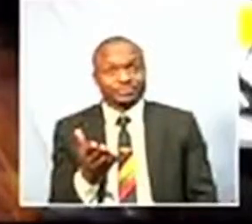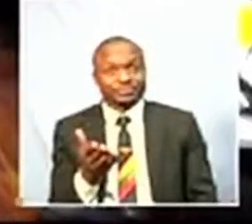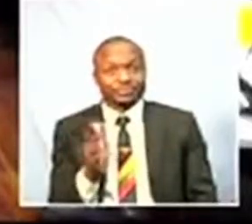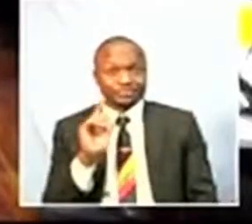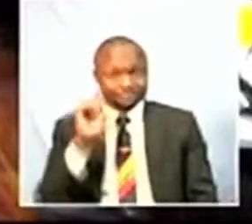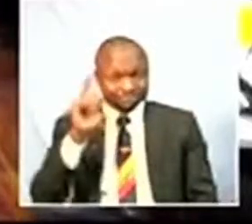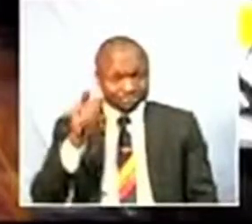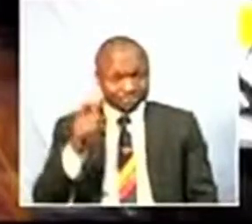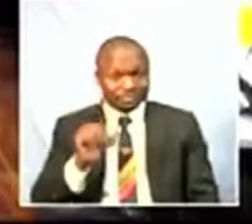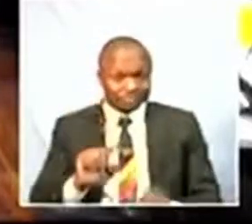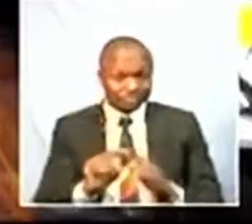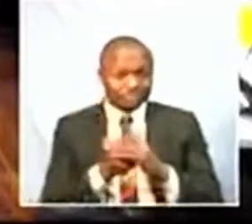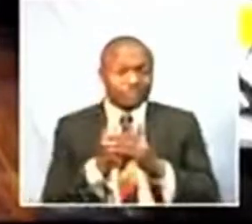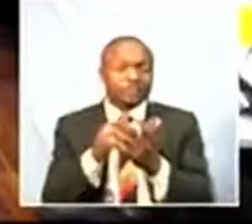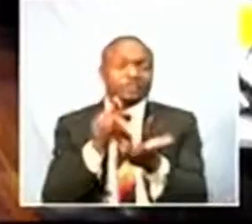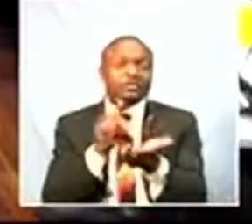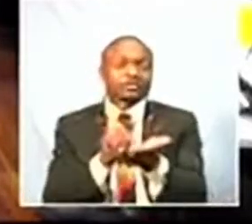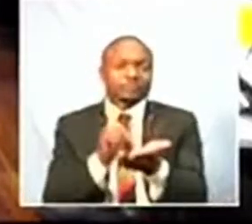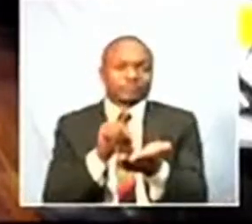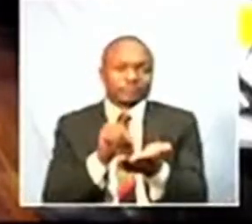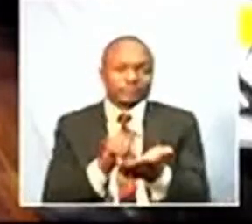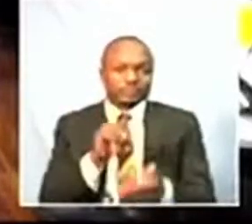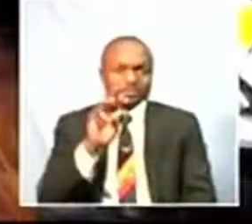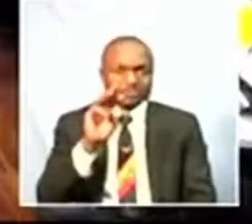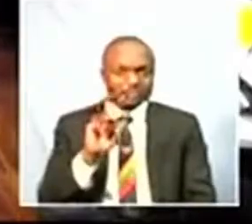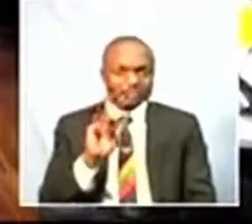Later. Let's start with Dr. Manza.